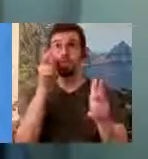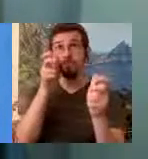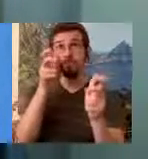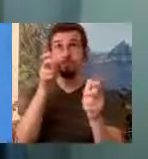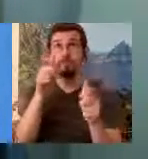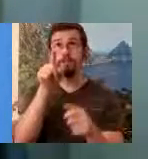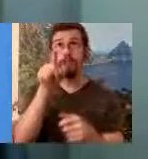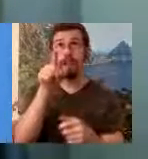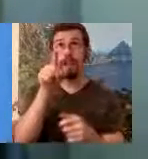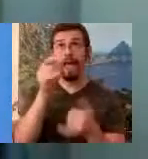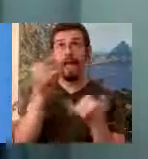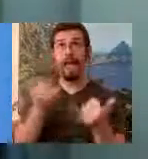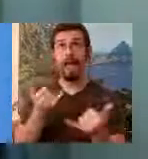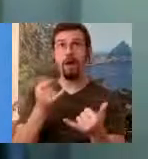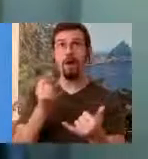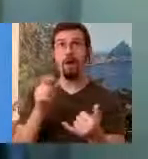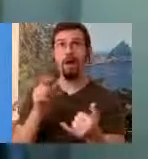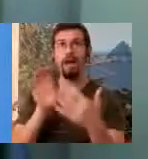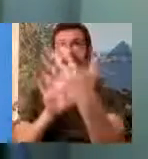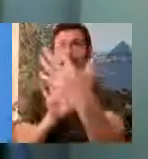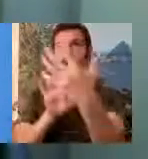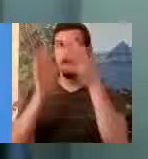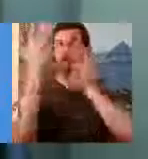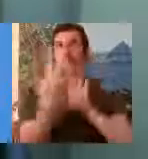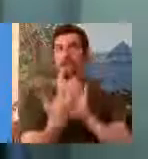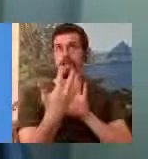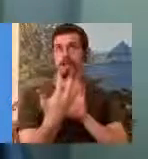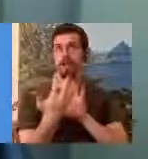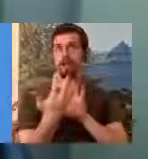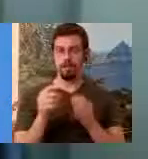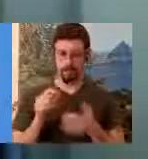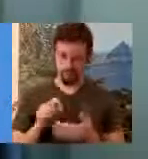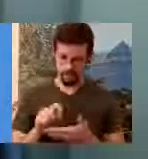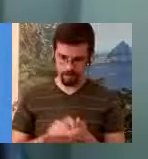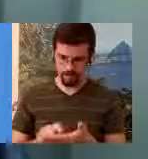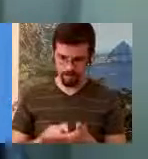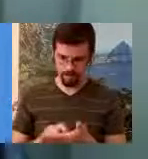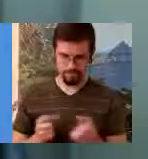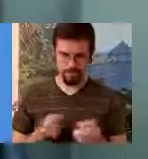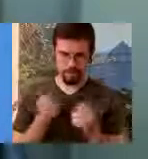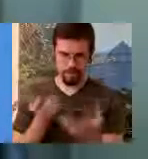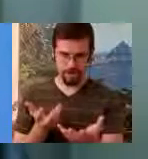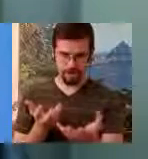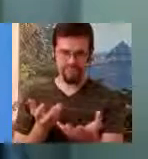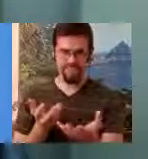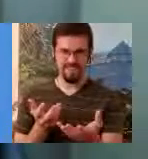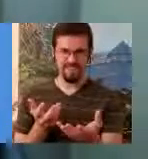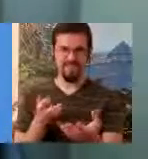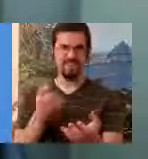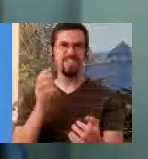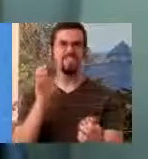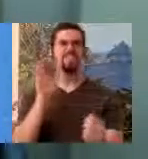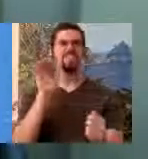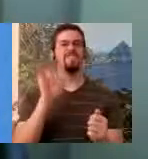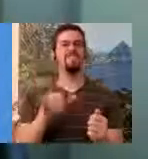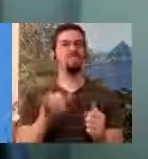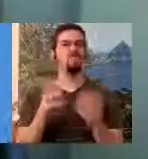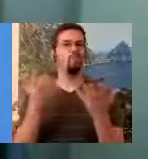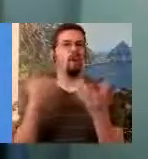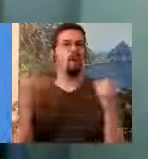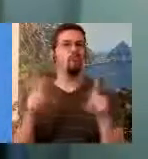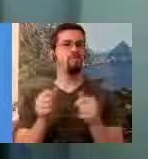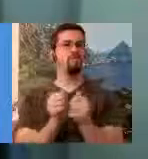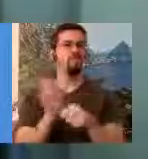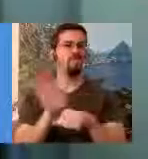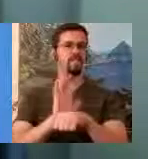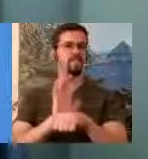we got to become the signer, and we have to be able to write it expressively. That's basically what happens when we're doing video transcription now.